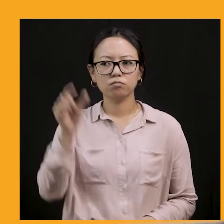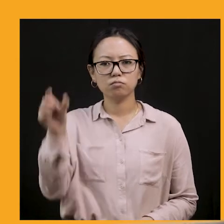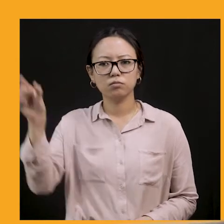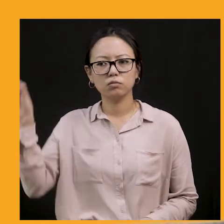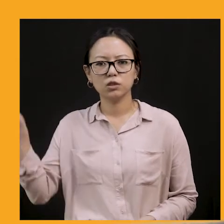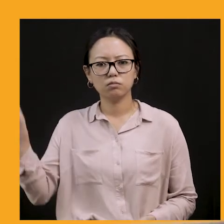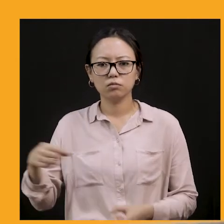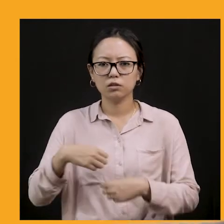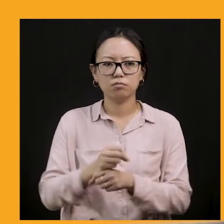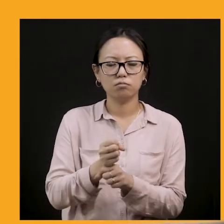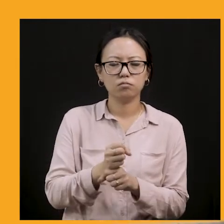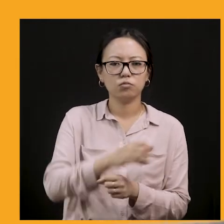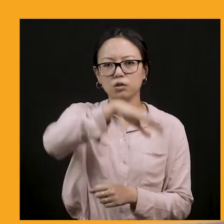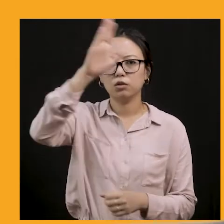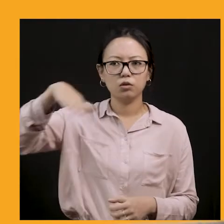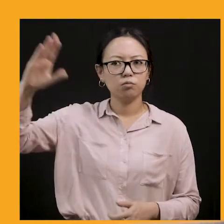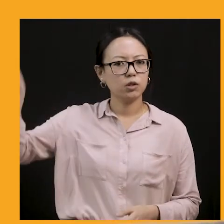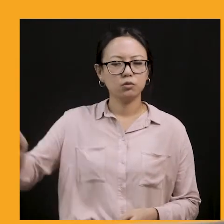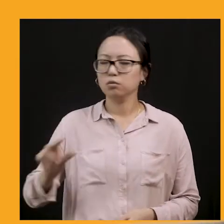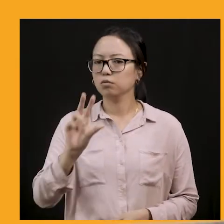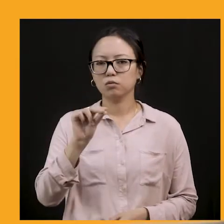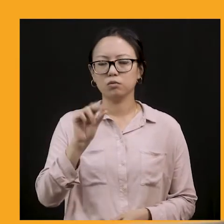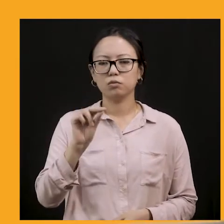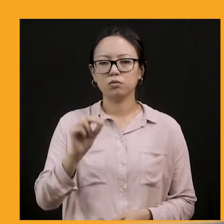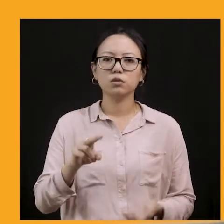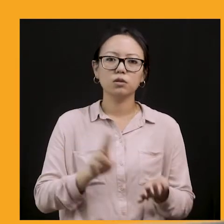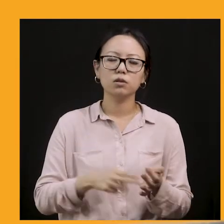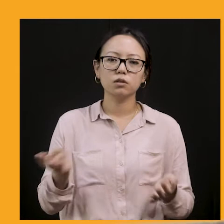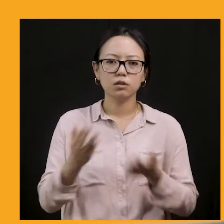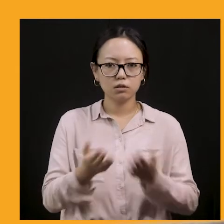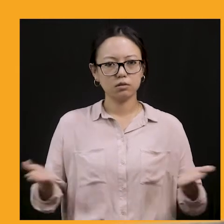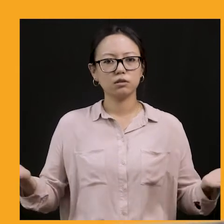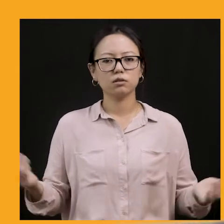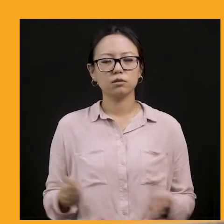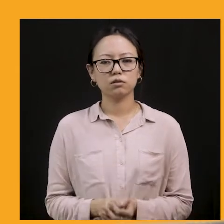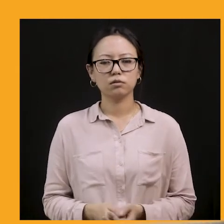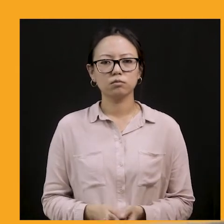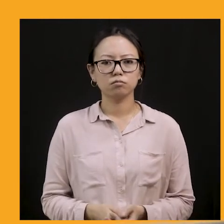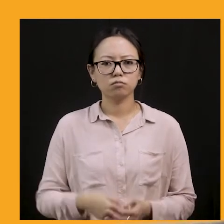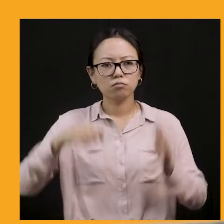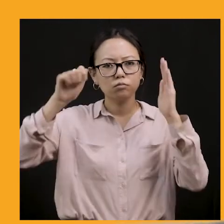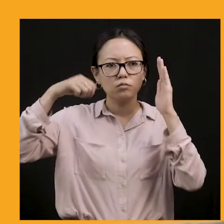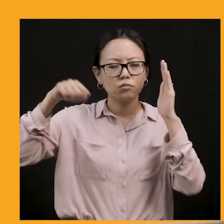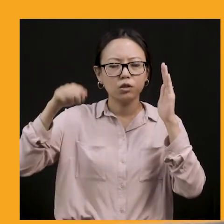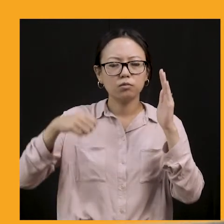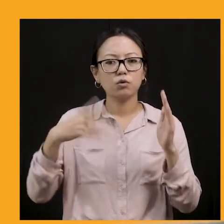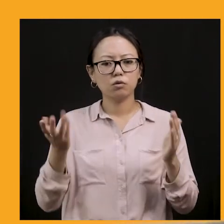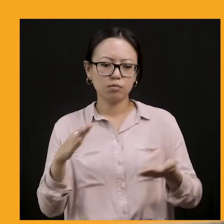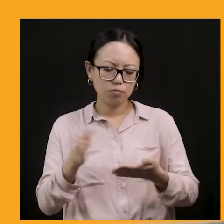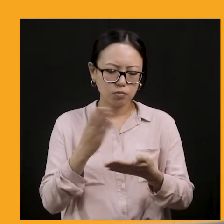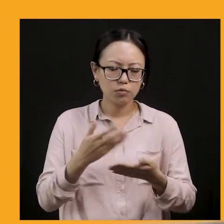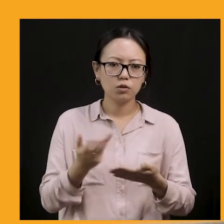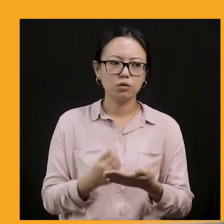people. But it is a natural thing. So in movies or in